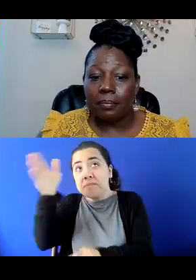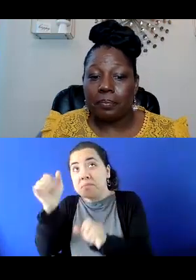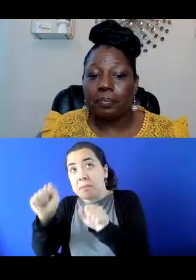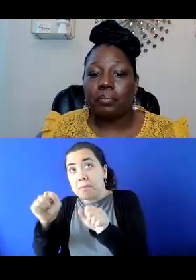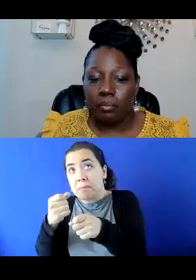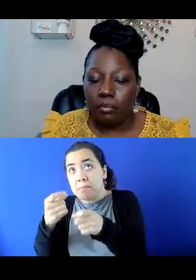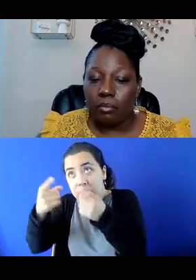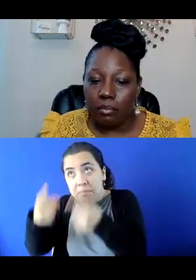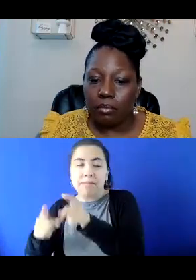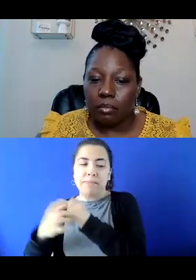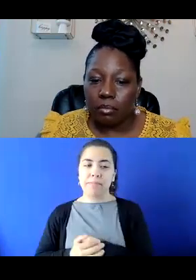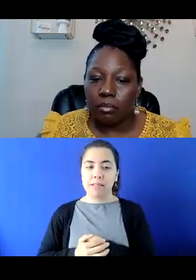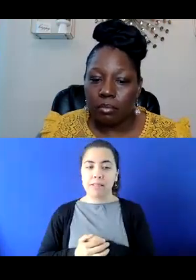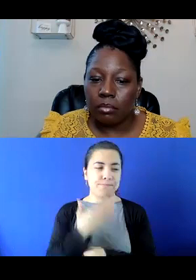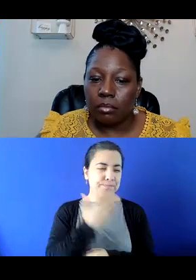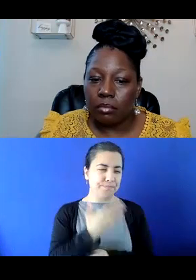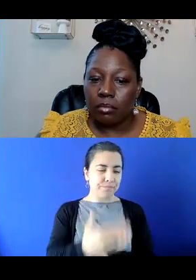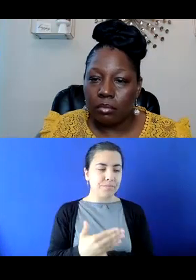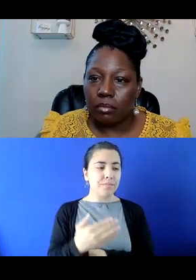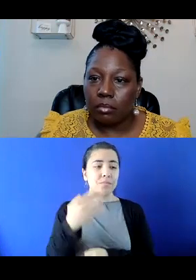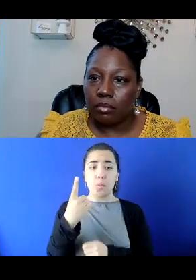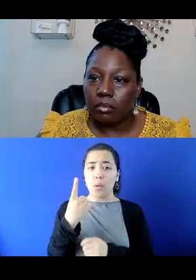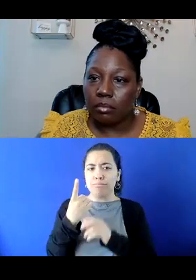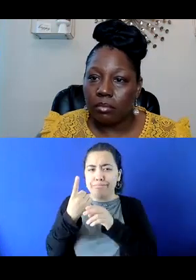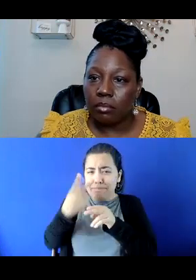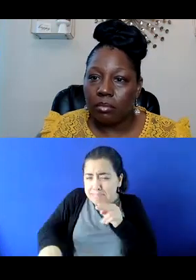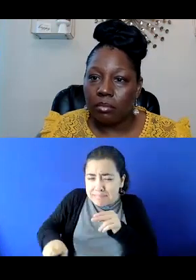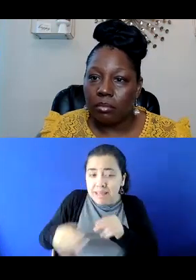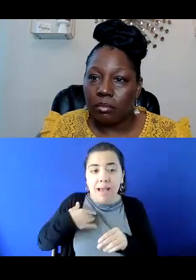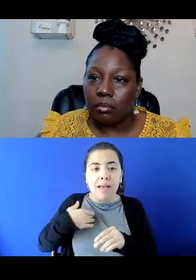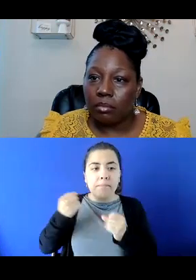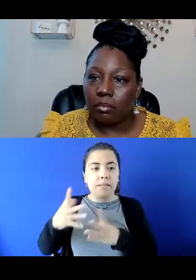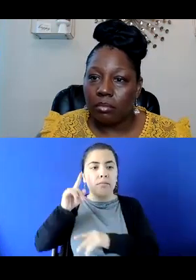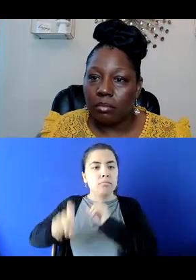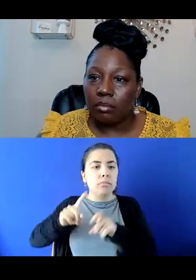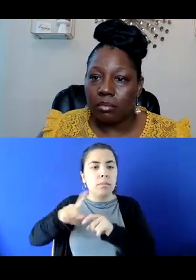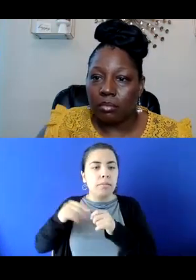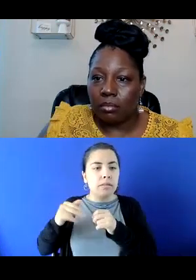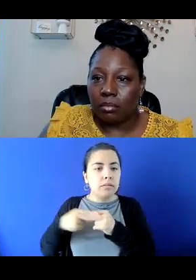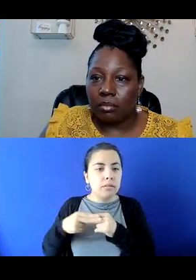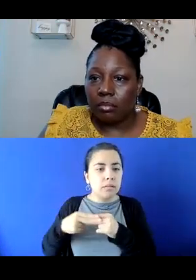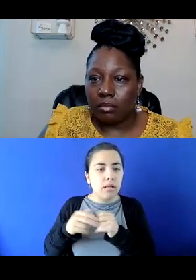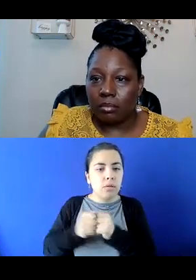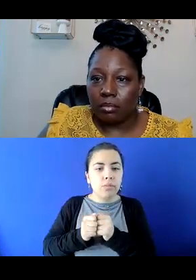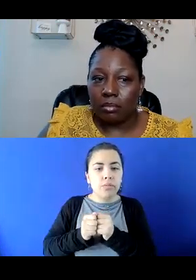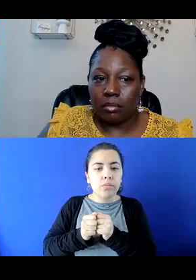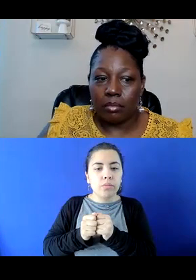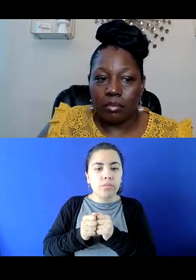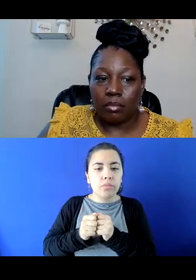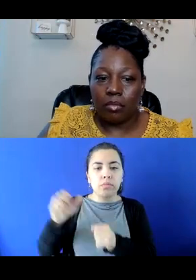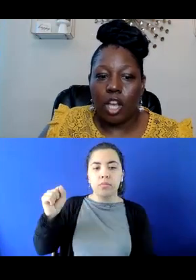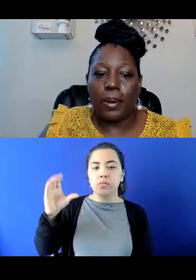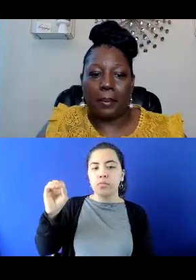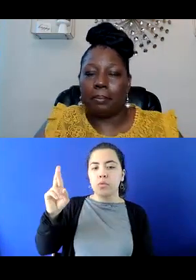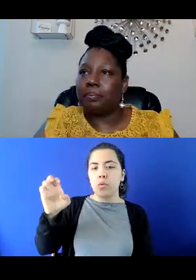quick, and then we need to go, let our presenter go, but there's been requests to see the slide that has the scorecard for the 20